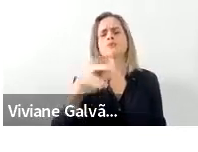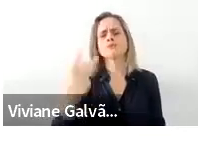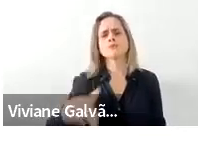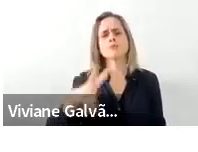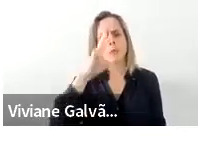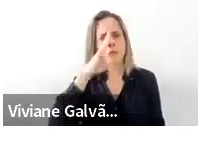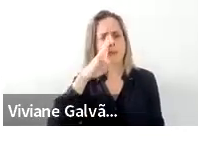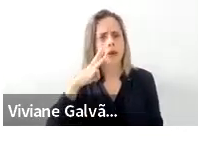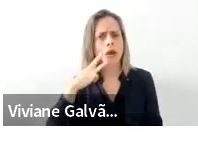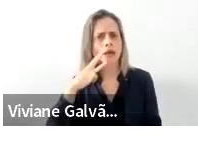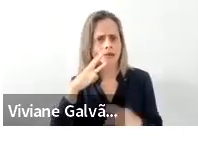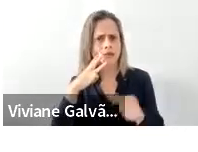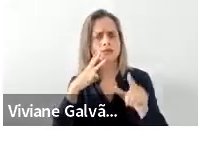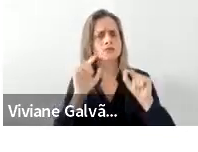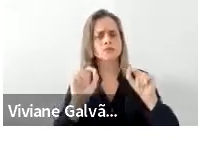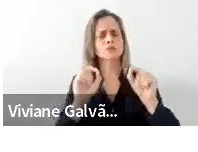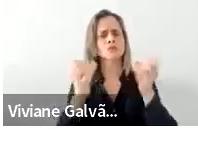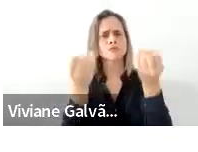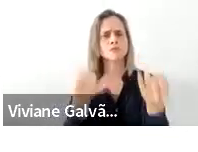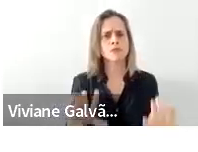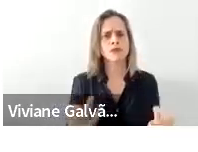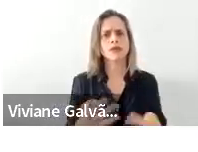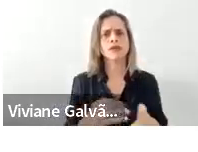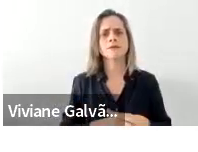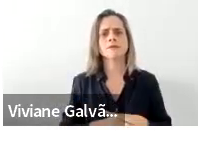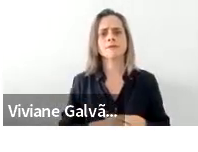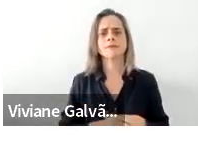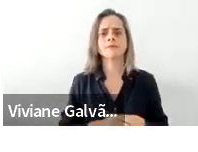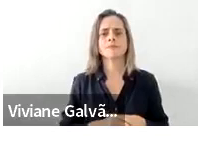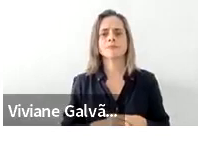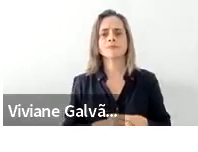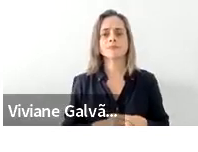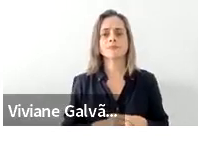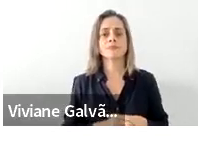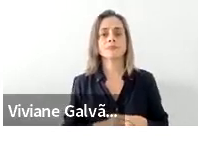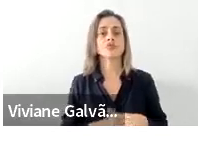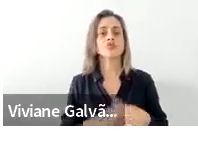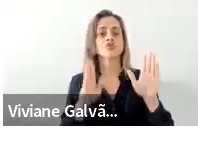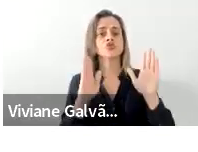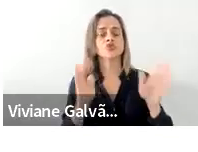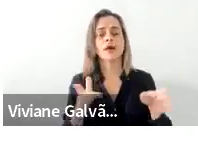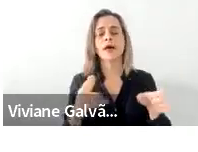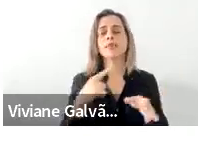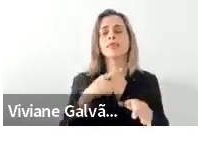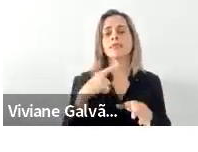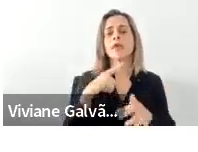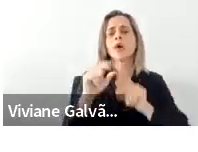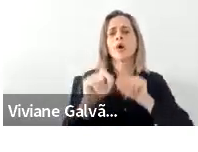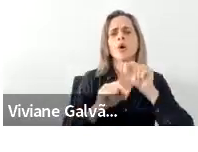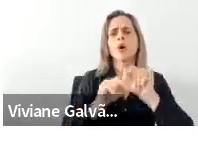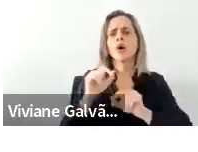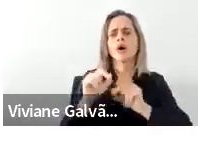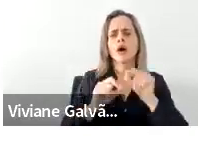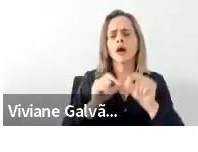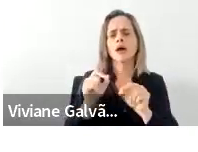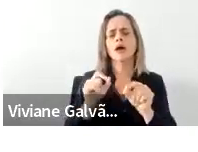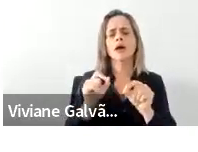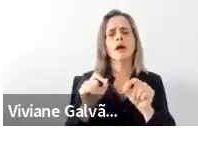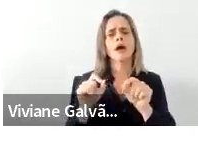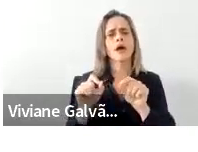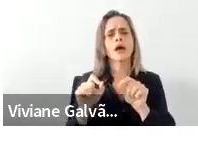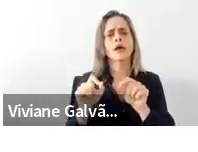controversy, as you will know, about the very existence of such a thing. But